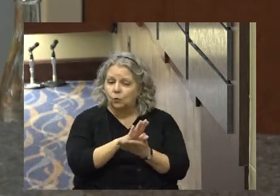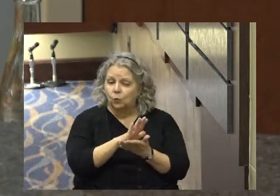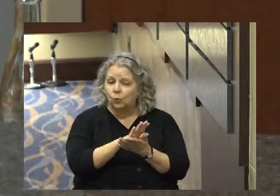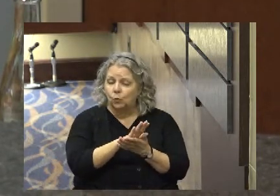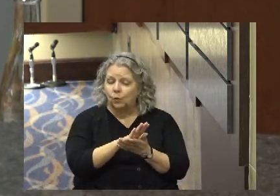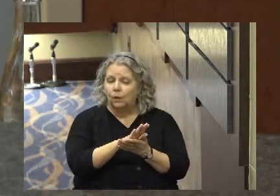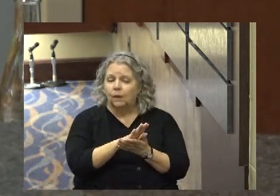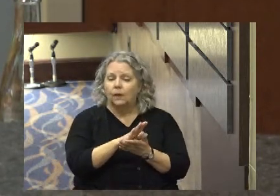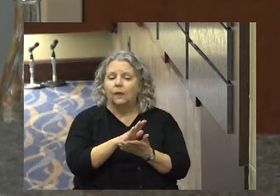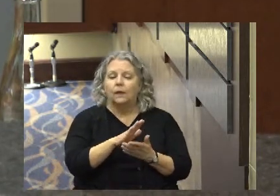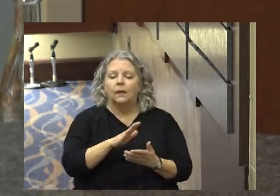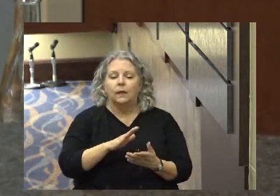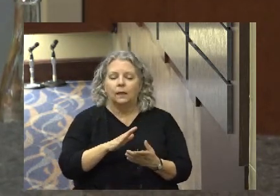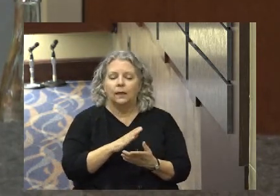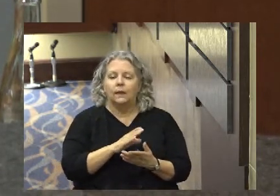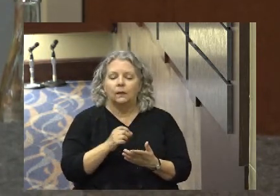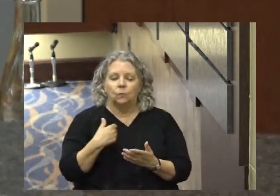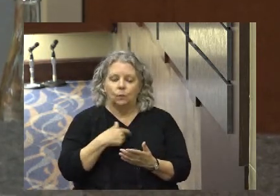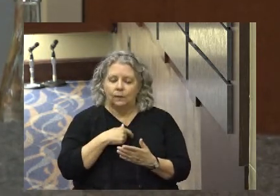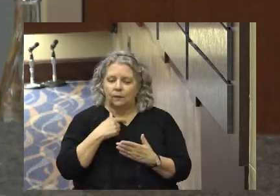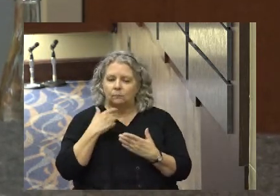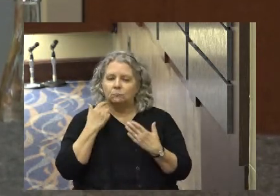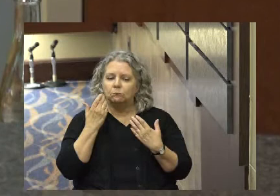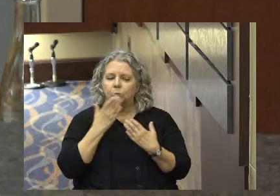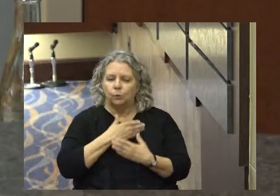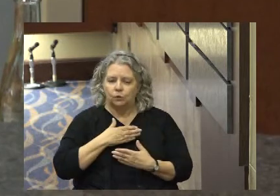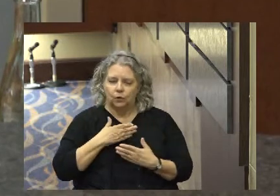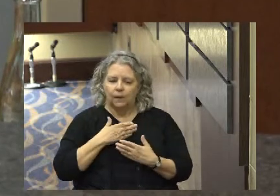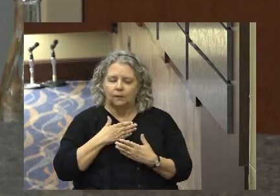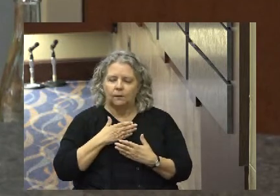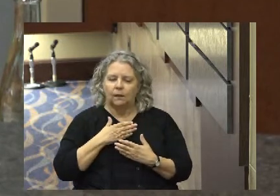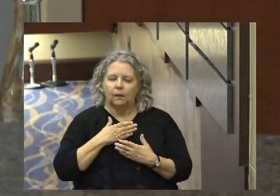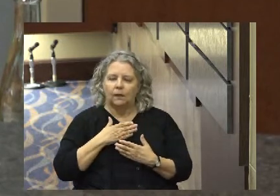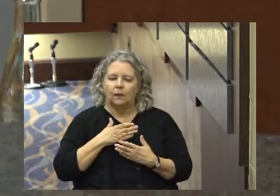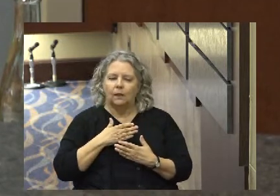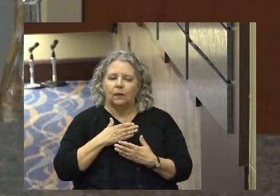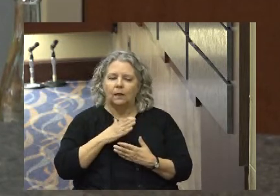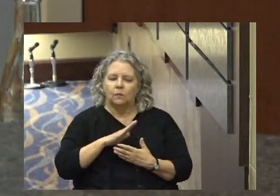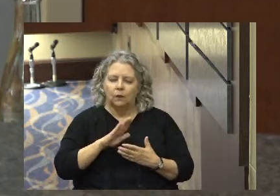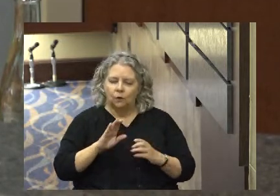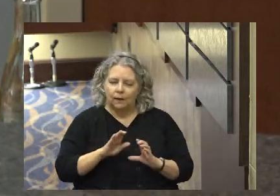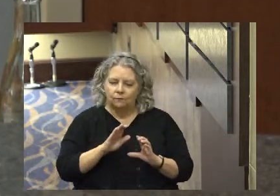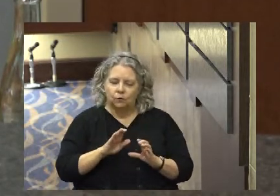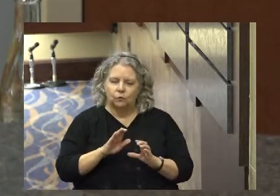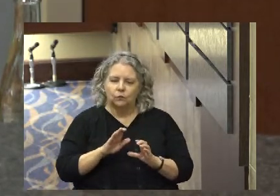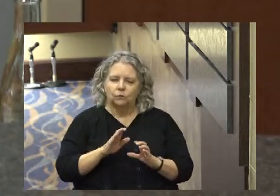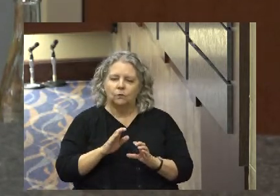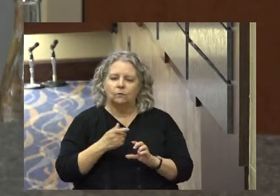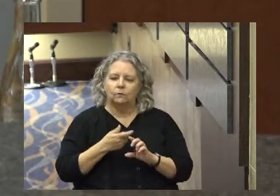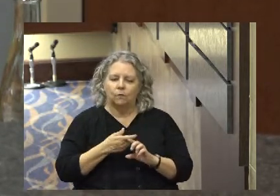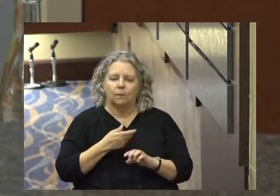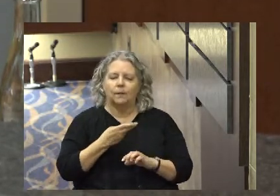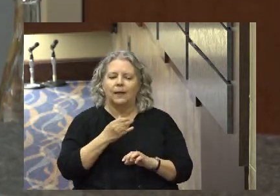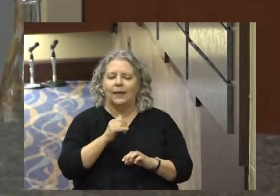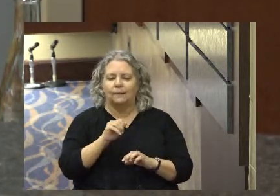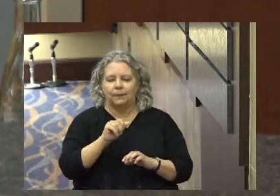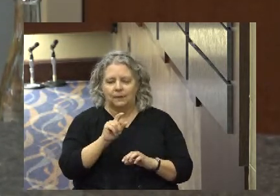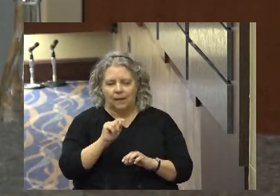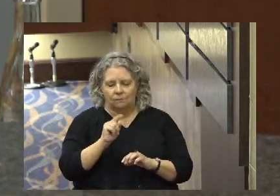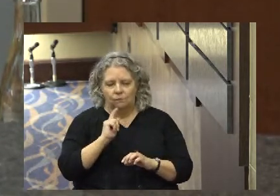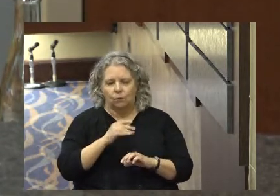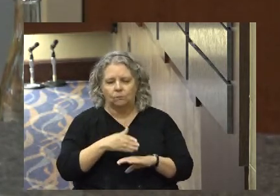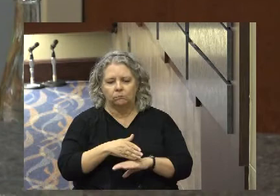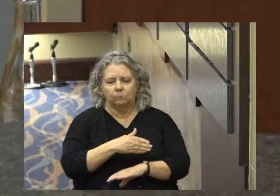build. And so we appreciate the efforts that Habitat have made in advancing those neighborhoods and all of the